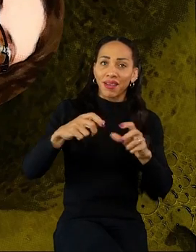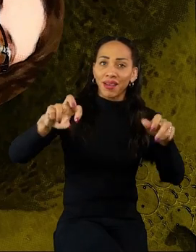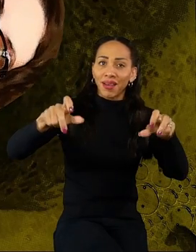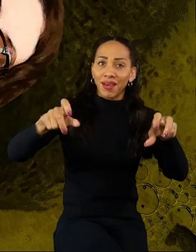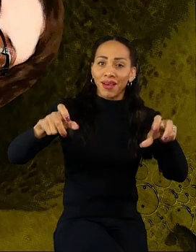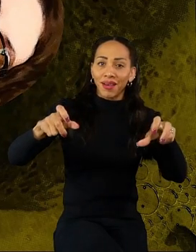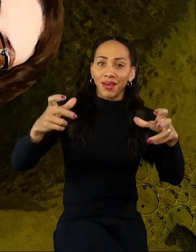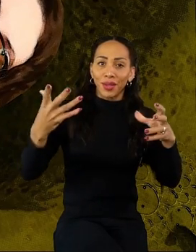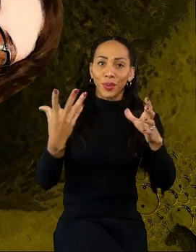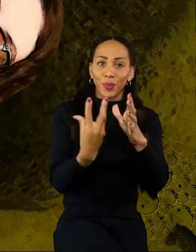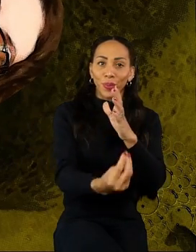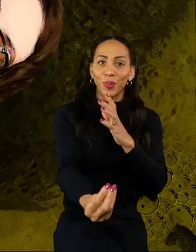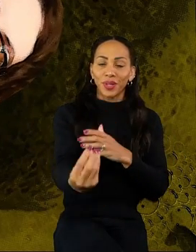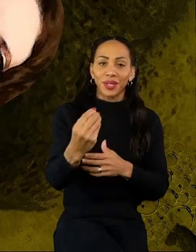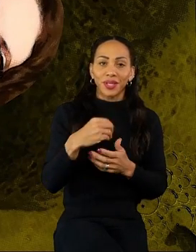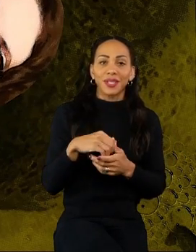Yeah,